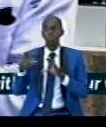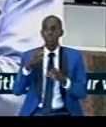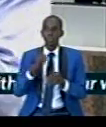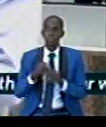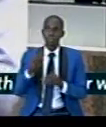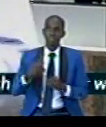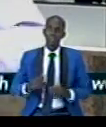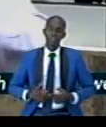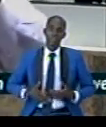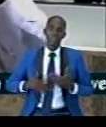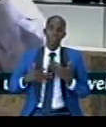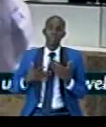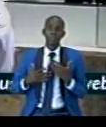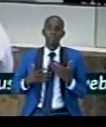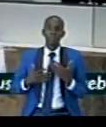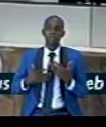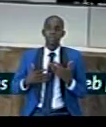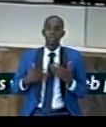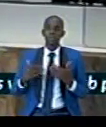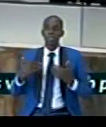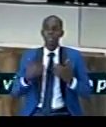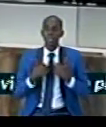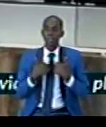I've been suffering from demonic